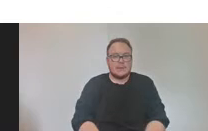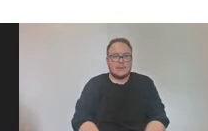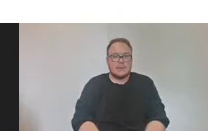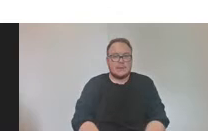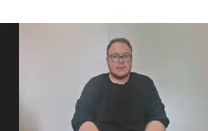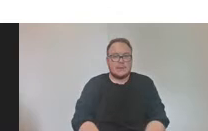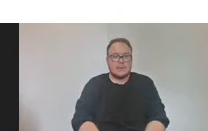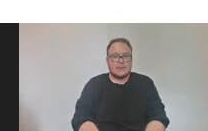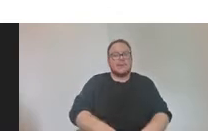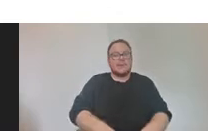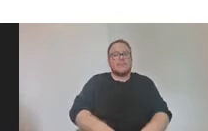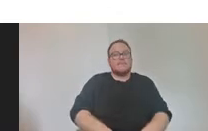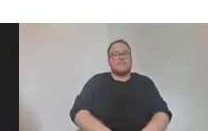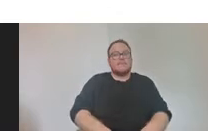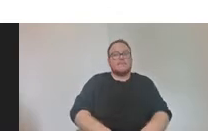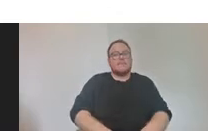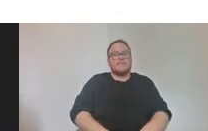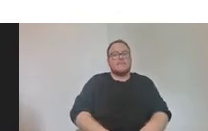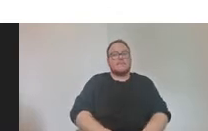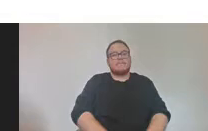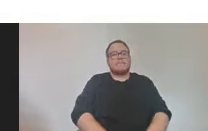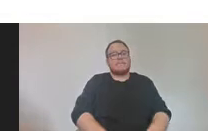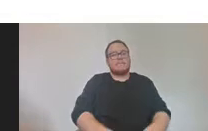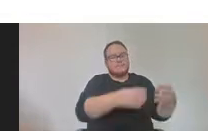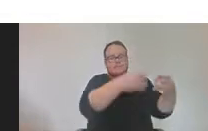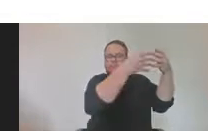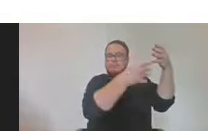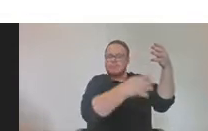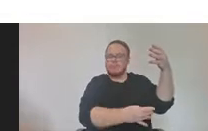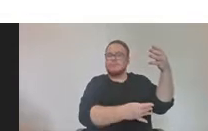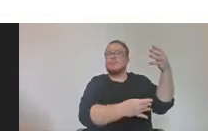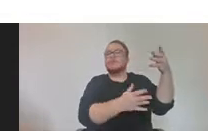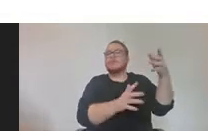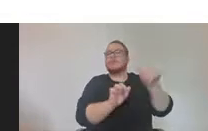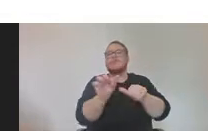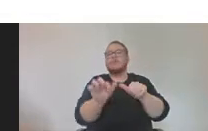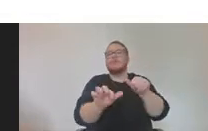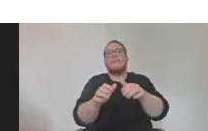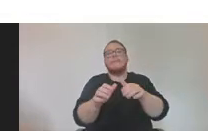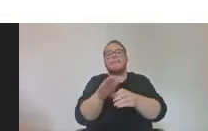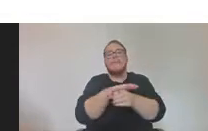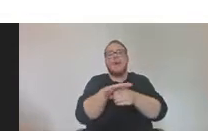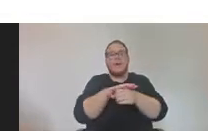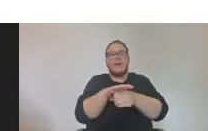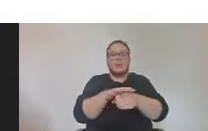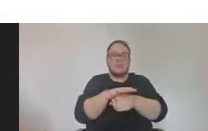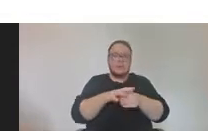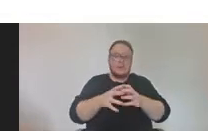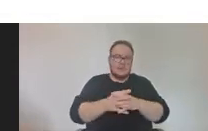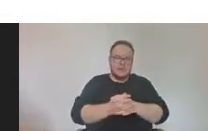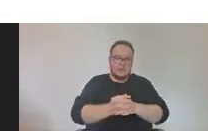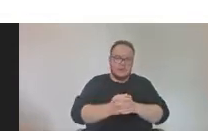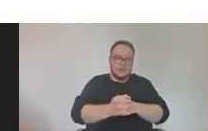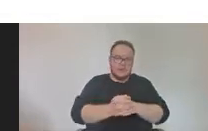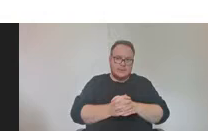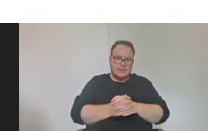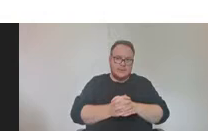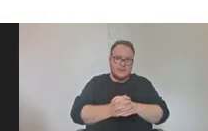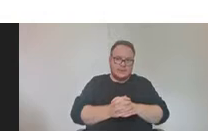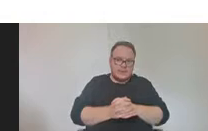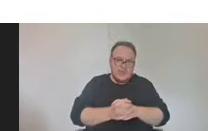So we've got quite a few programme areas. Some of these come from our system work, so enhanced primary